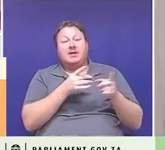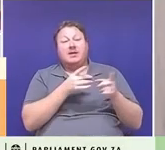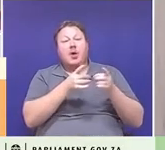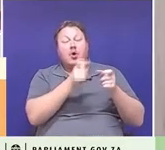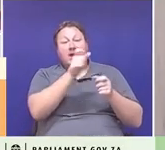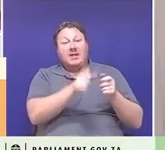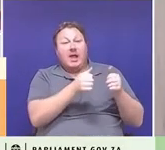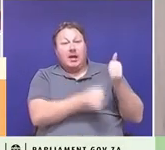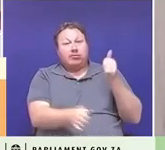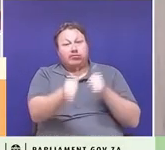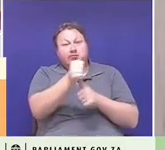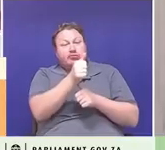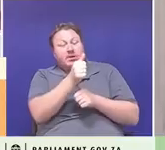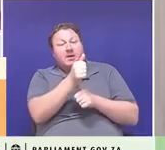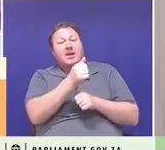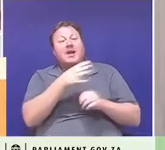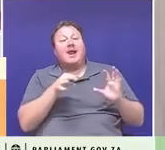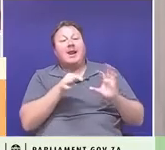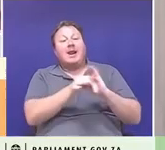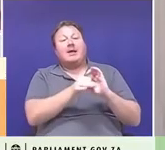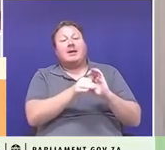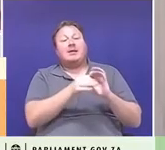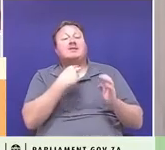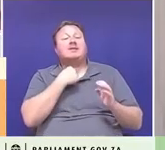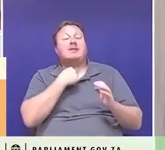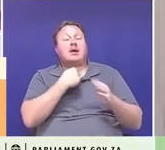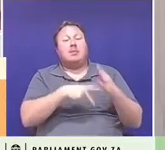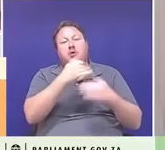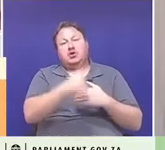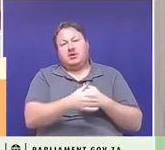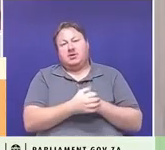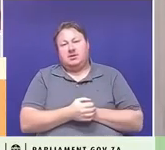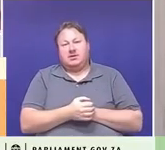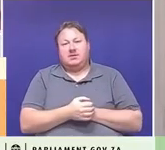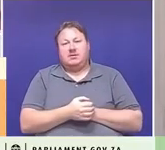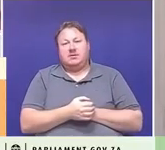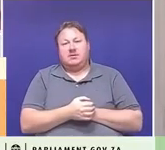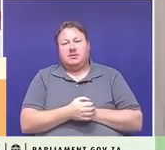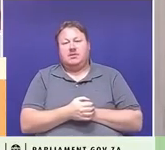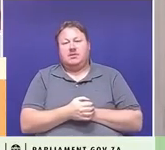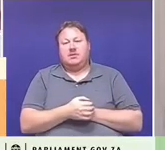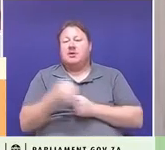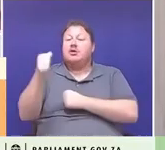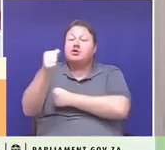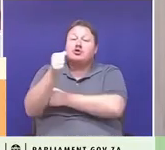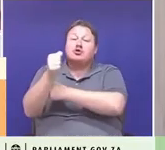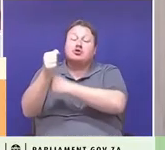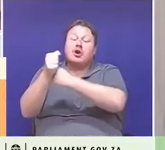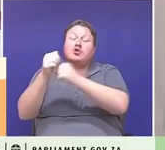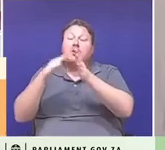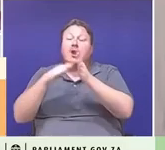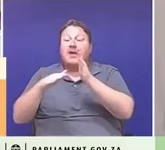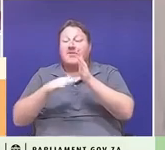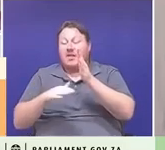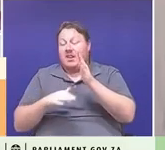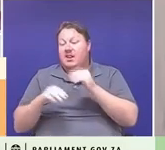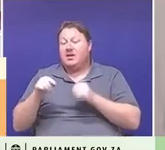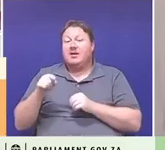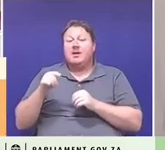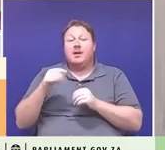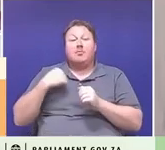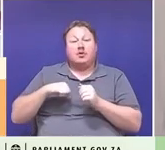projects. At a structural level, municipalities must frequently and urgently